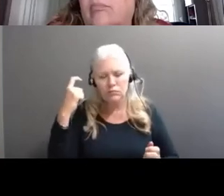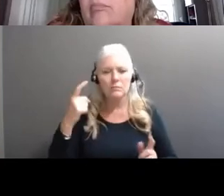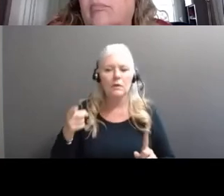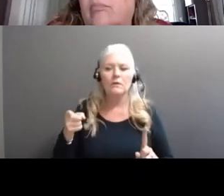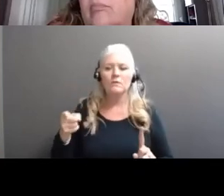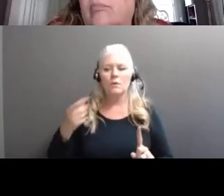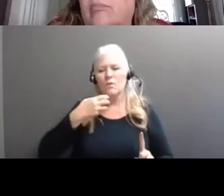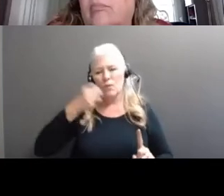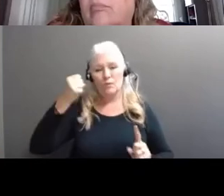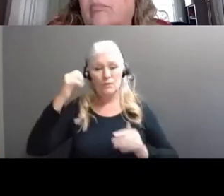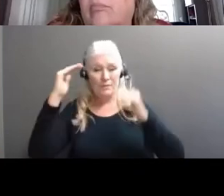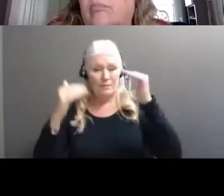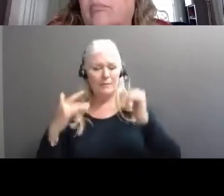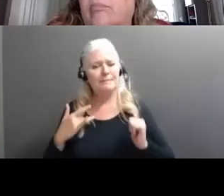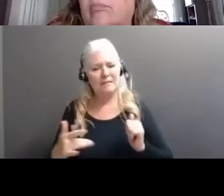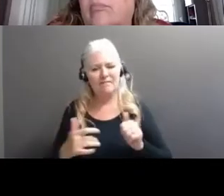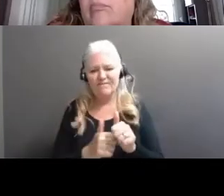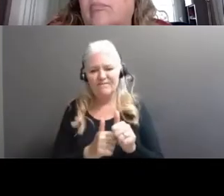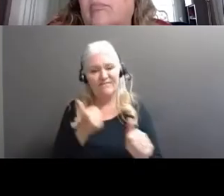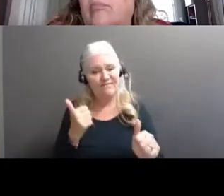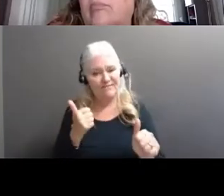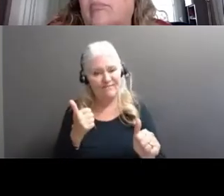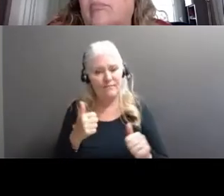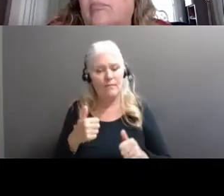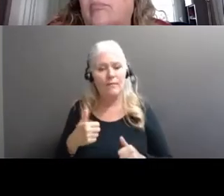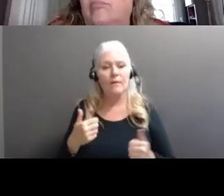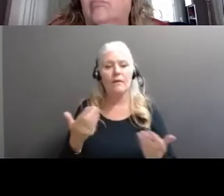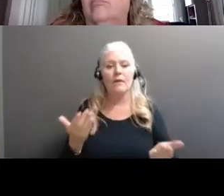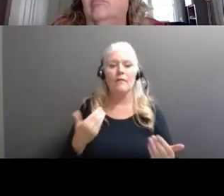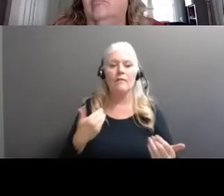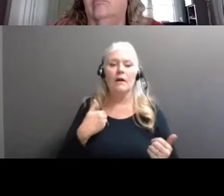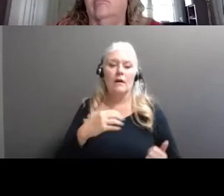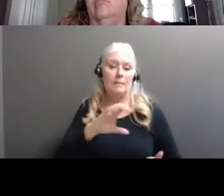have a senior safety officer program here that